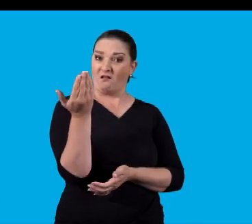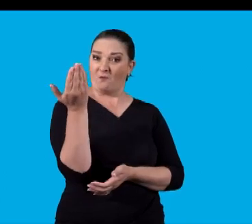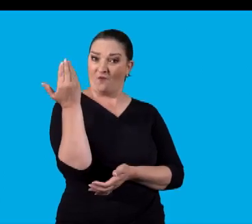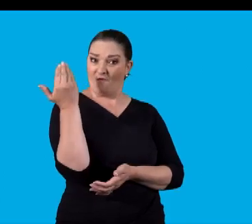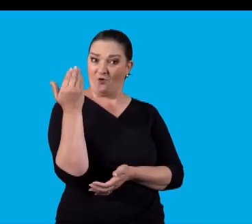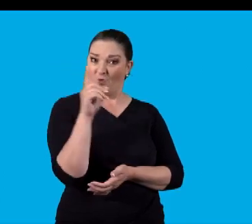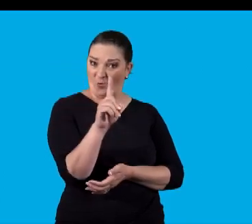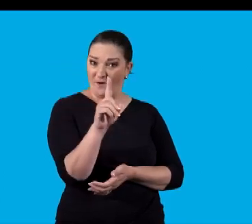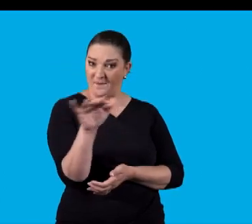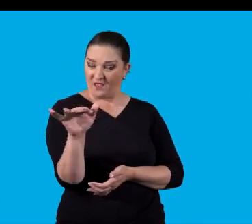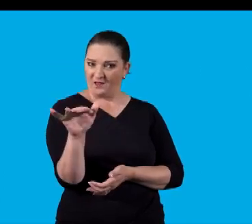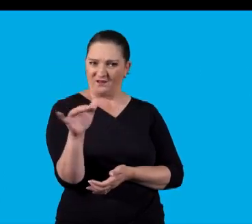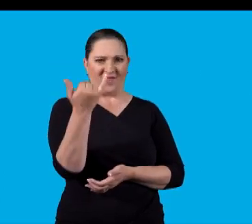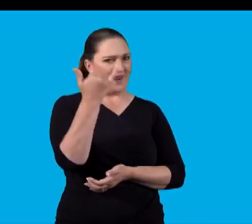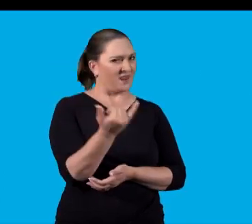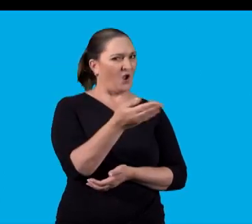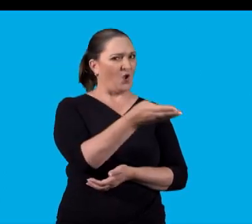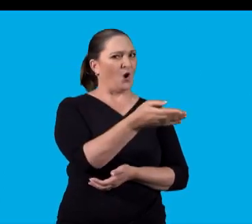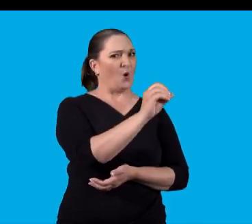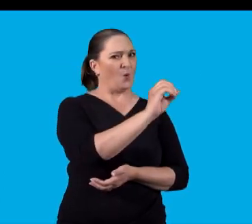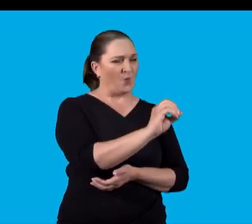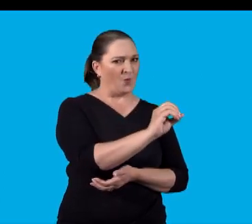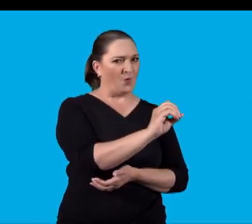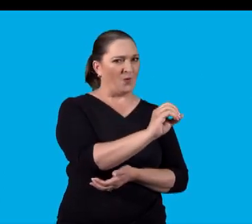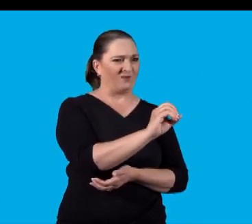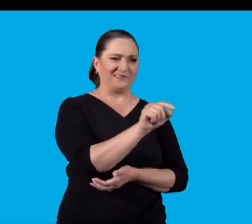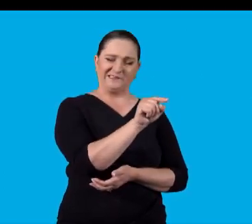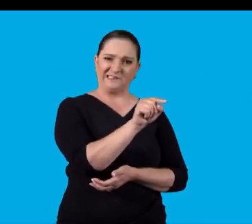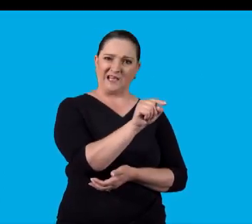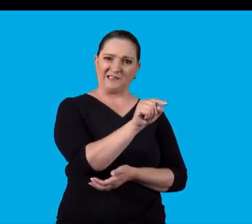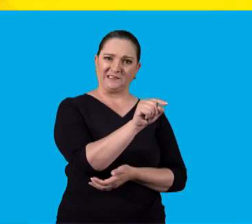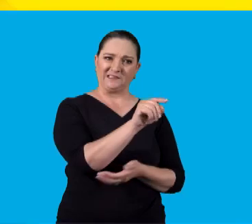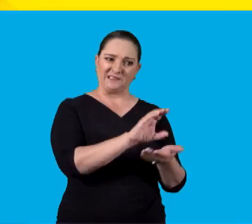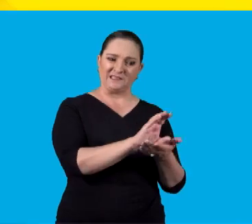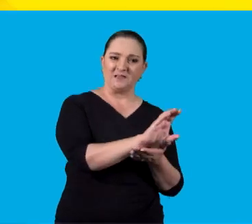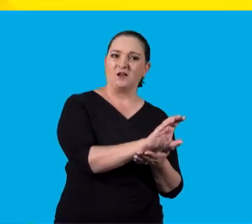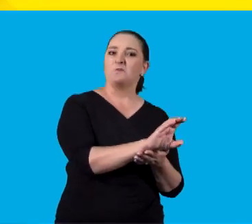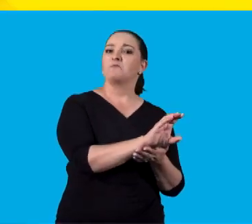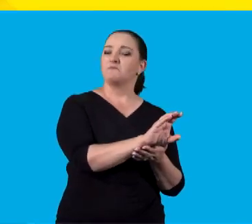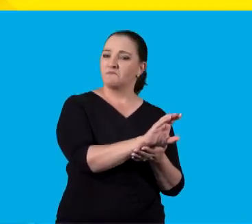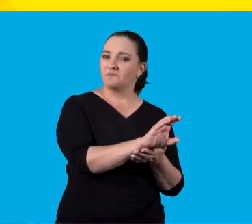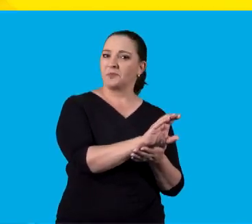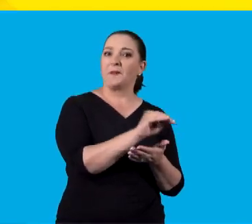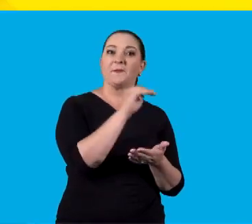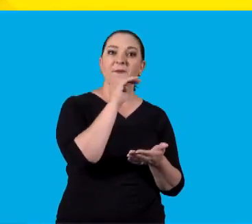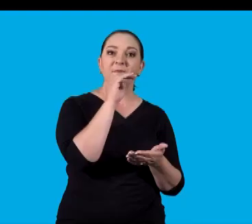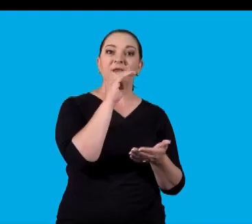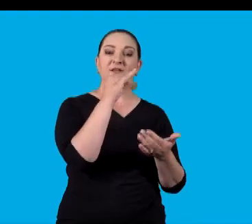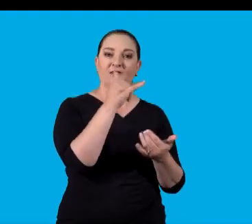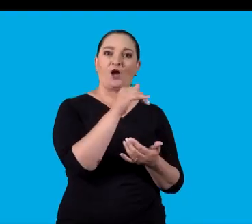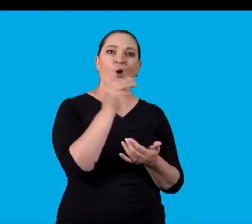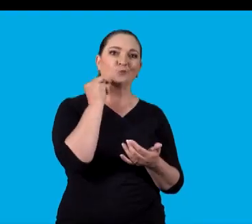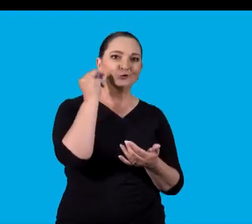when I had 1 million and now what has happened? It simply means that investment has